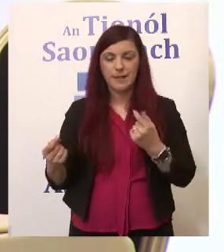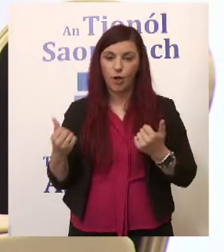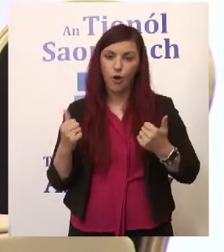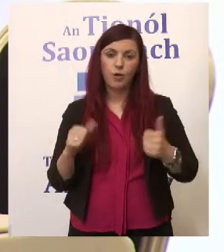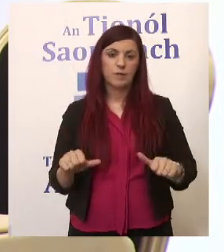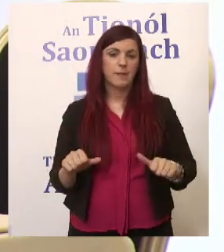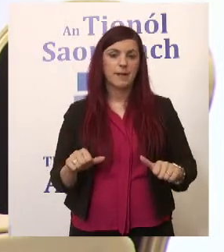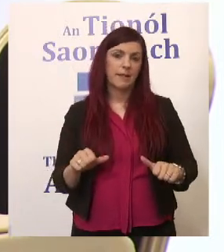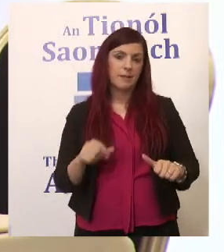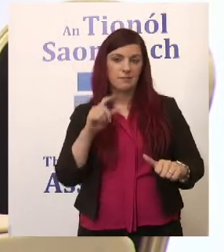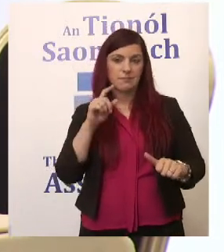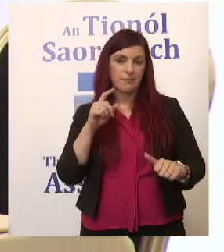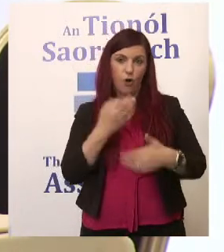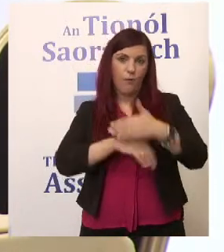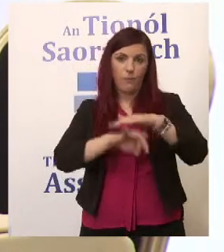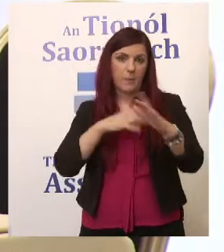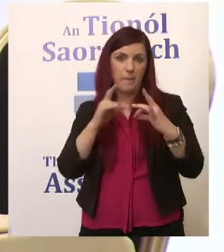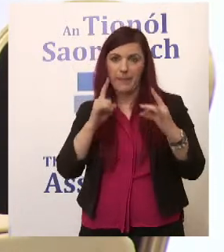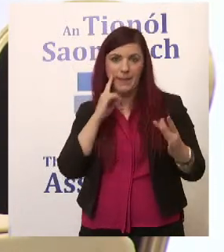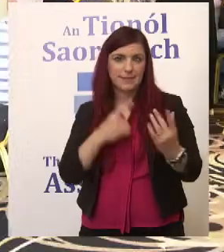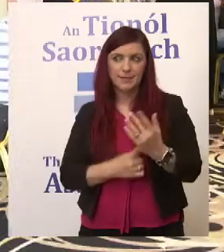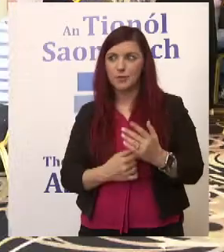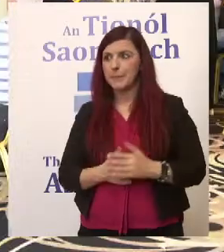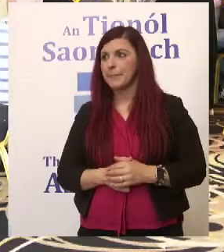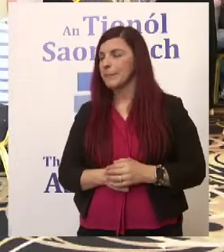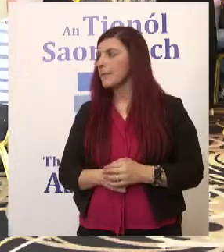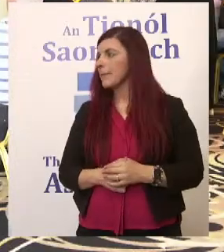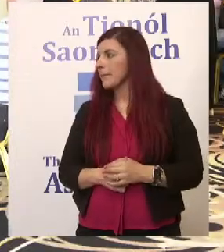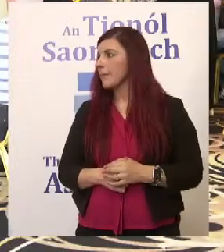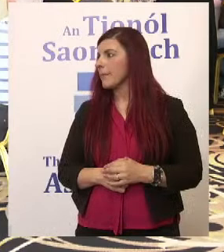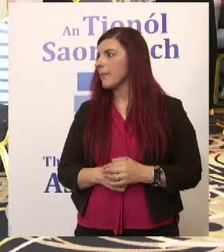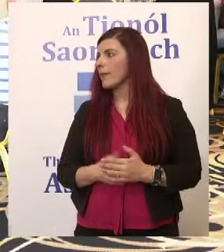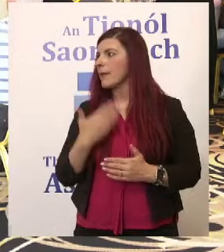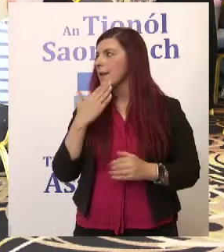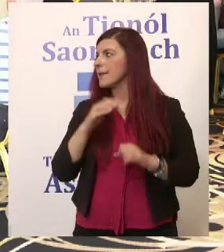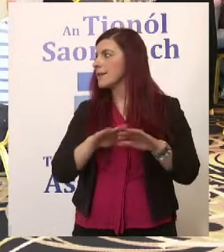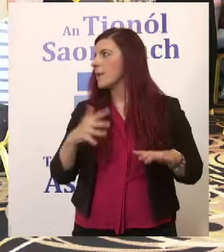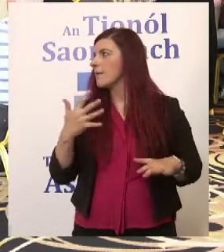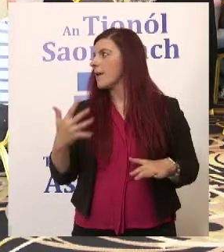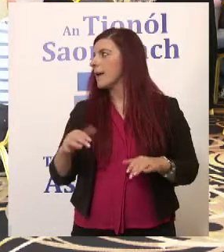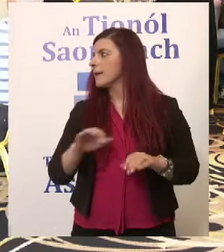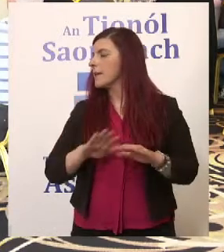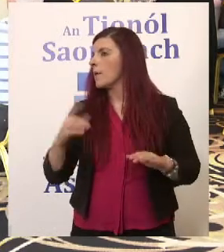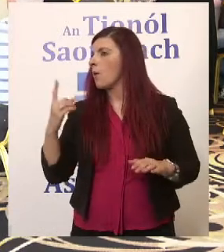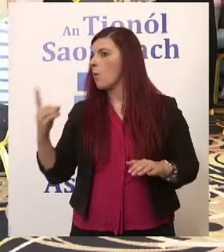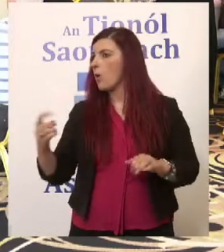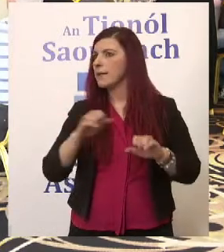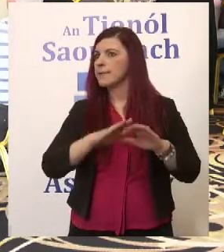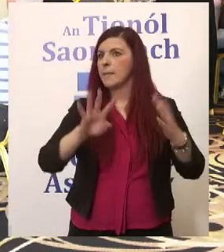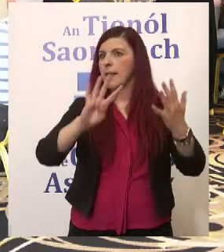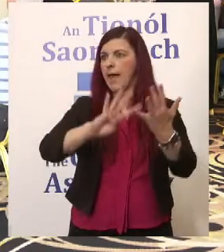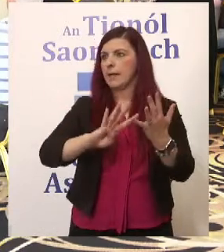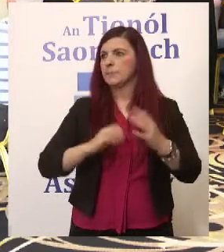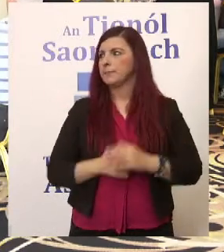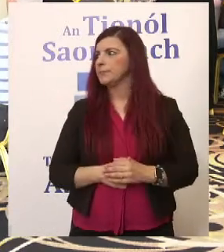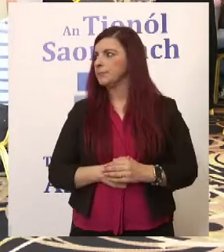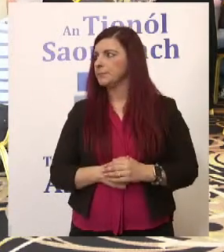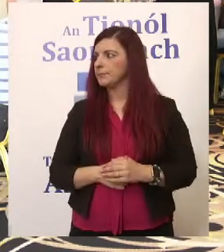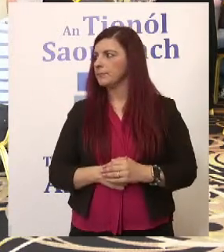the determination of the government. Thanks, Nicole, on table 5. Now, table 1 and then table 9. Thank